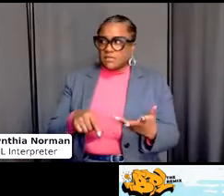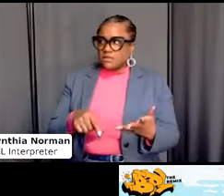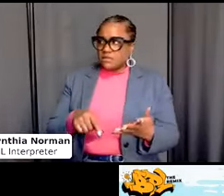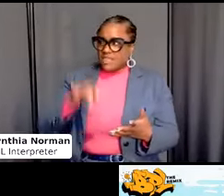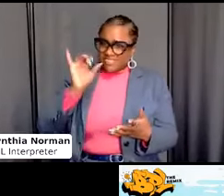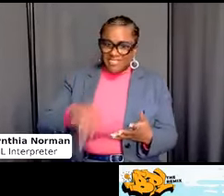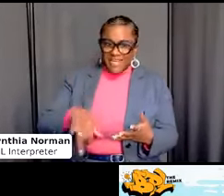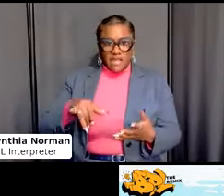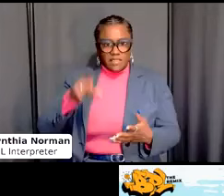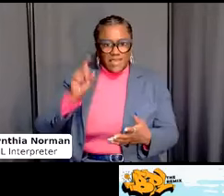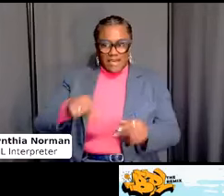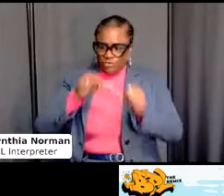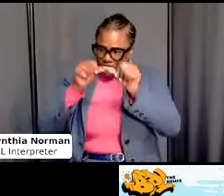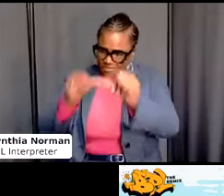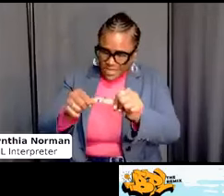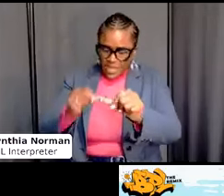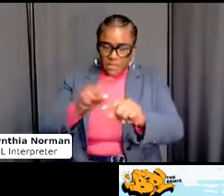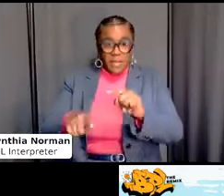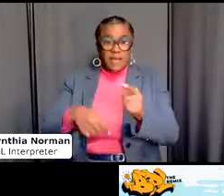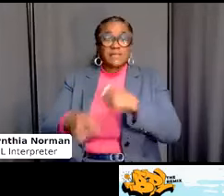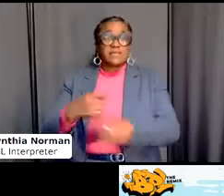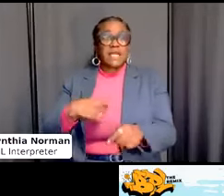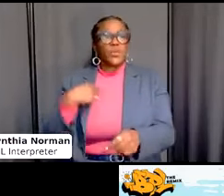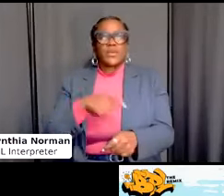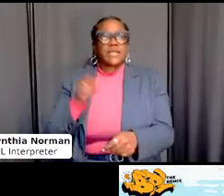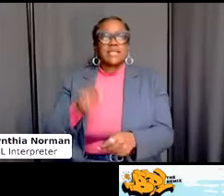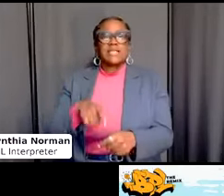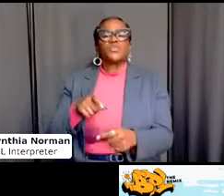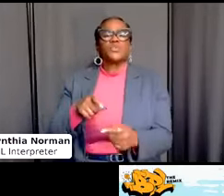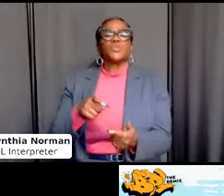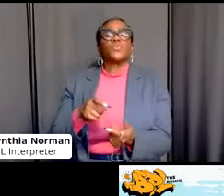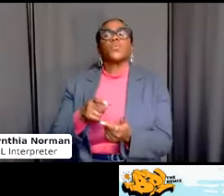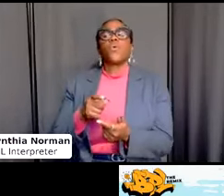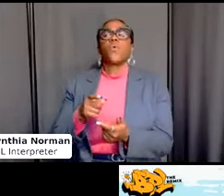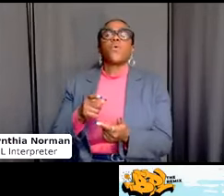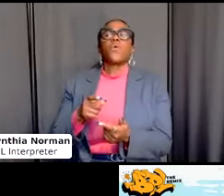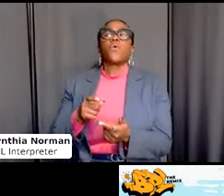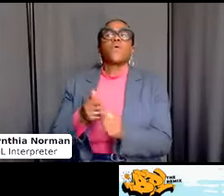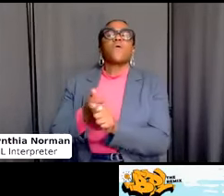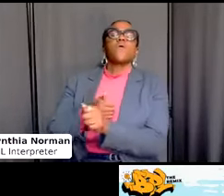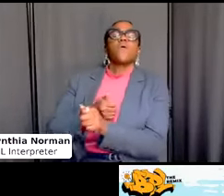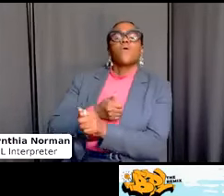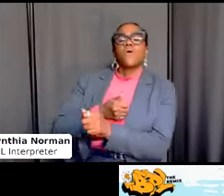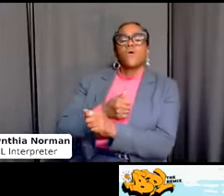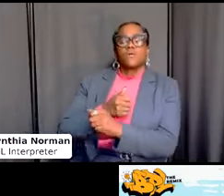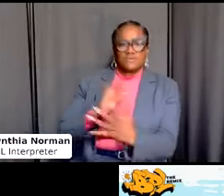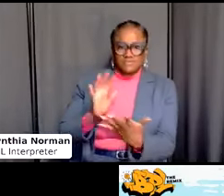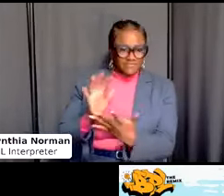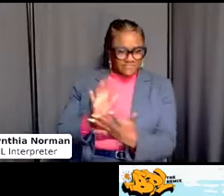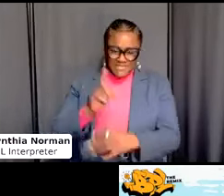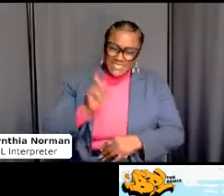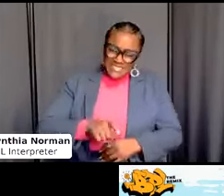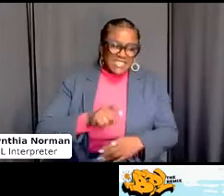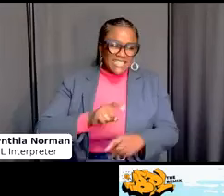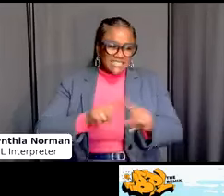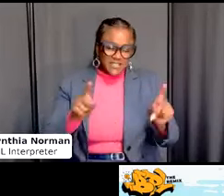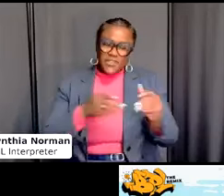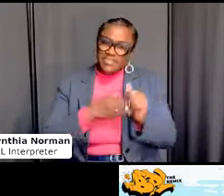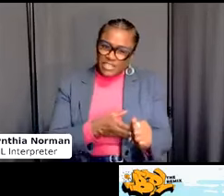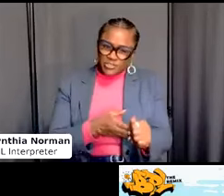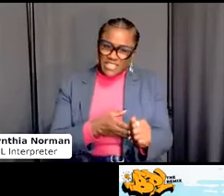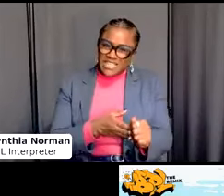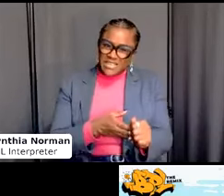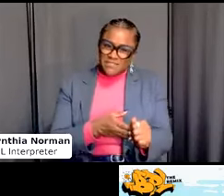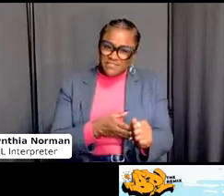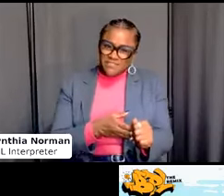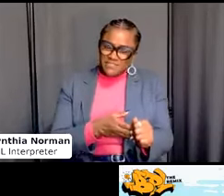they have to sustain, but rather condition that we must wean ourselves away from, then we have to have different leadership. And then the people have